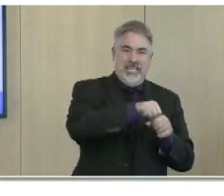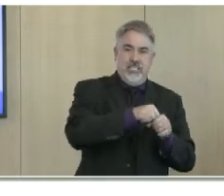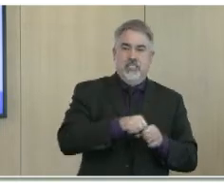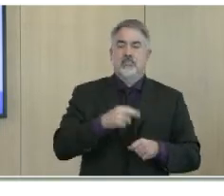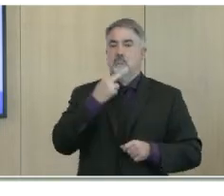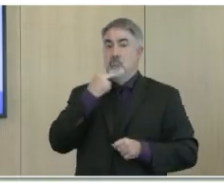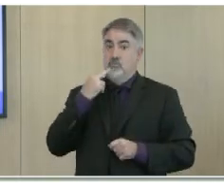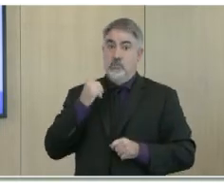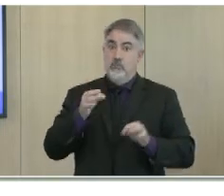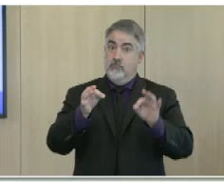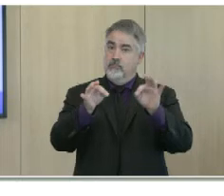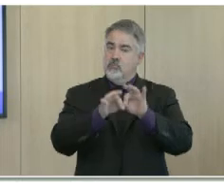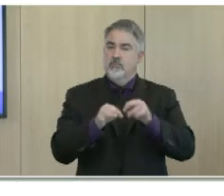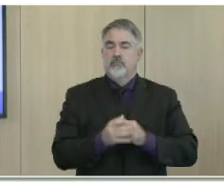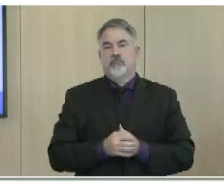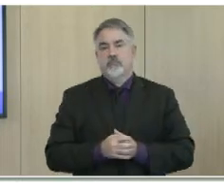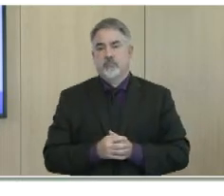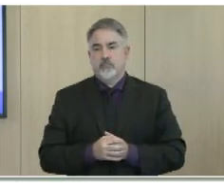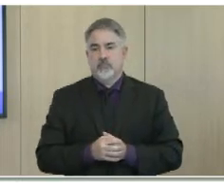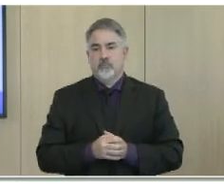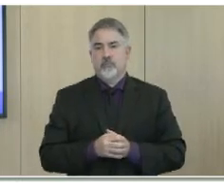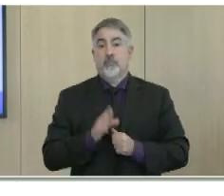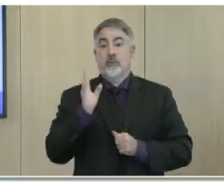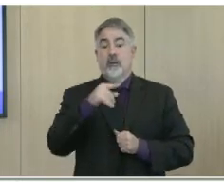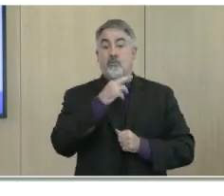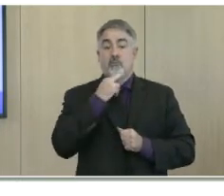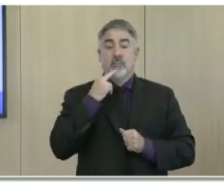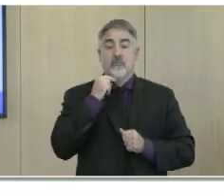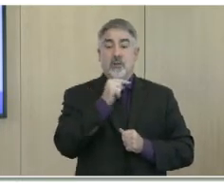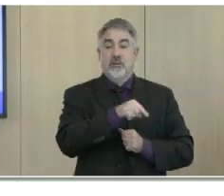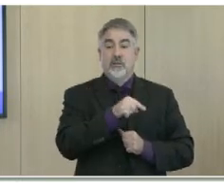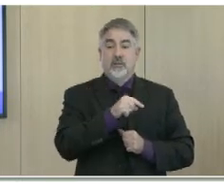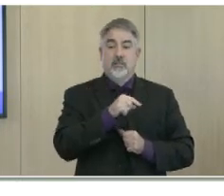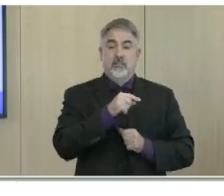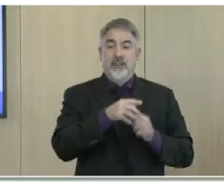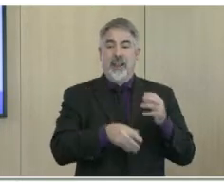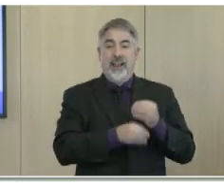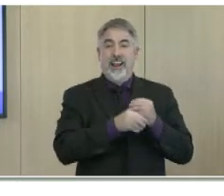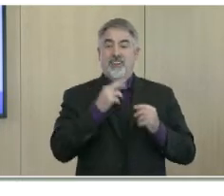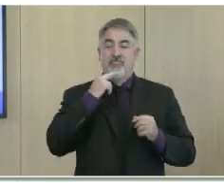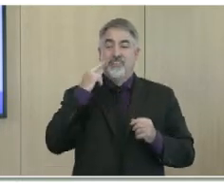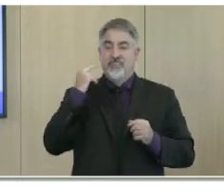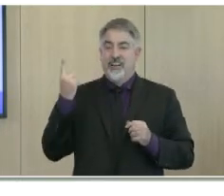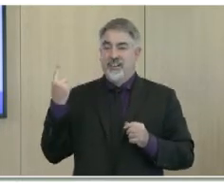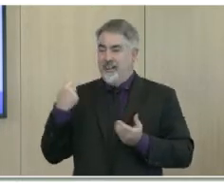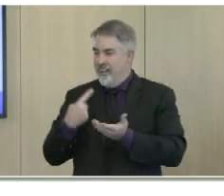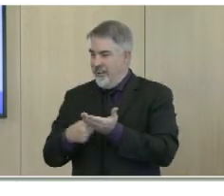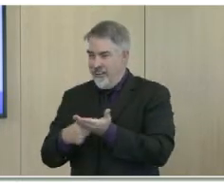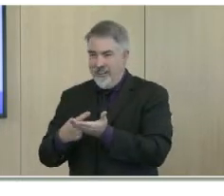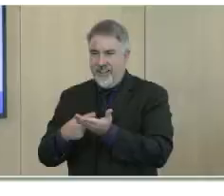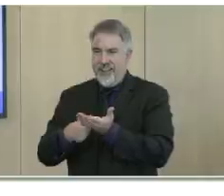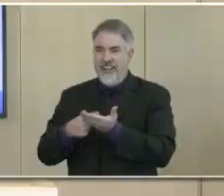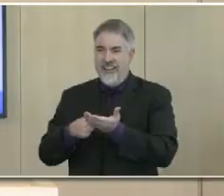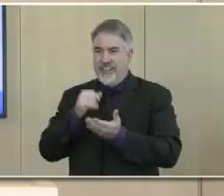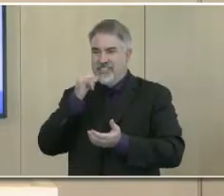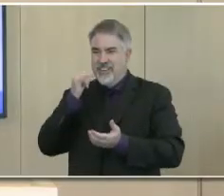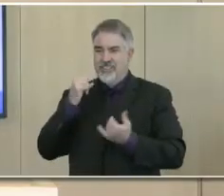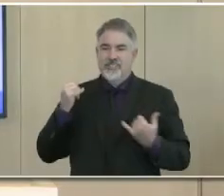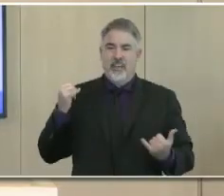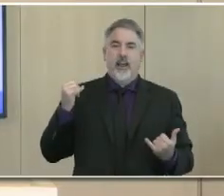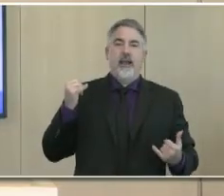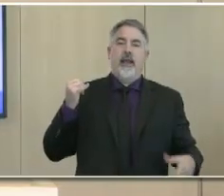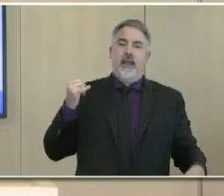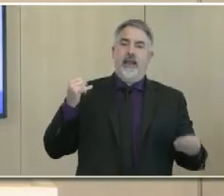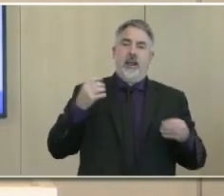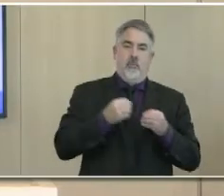restaurants. Restaurants were added after our press briefing yesterday. And I actually want to take a moment to thank the Restaurant Association. You're